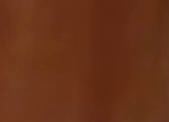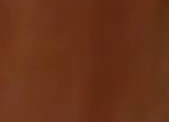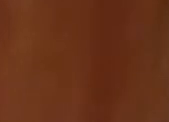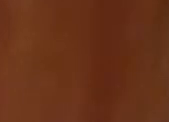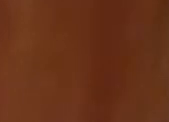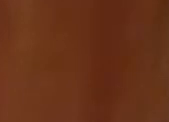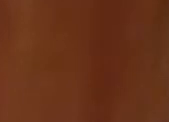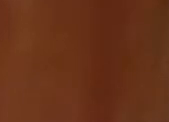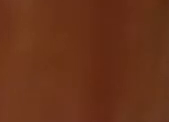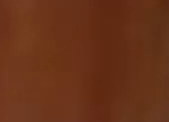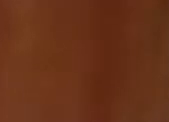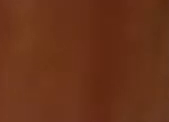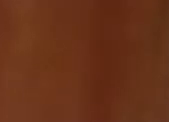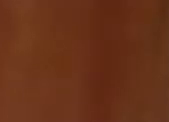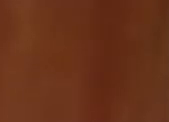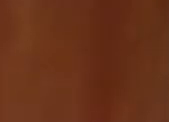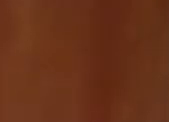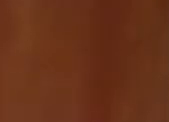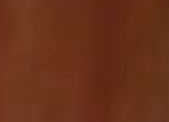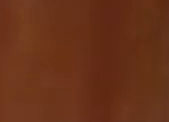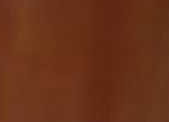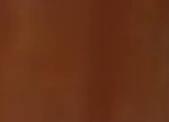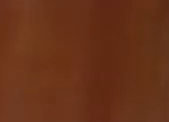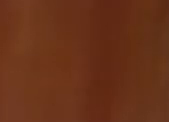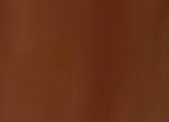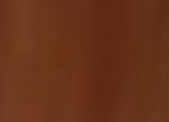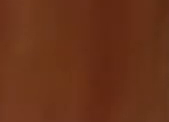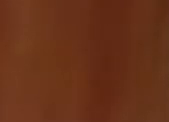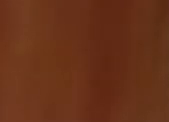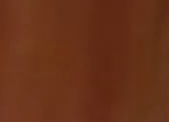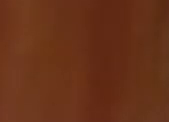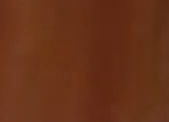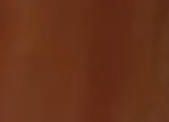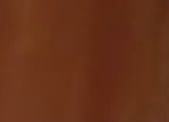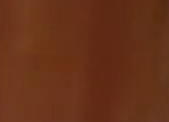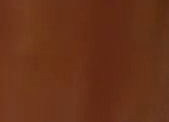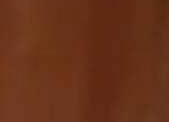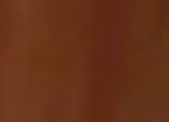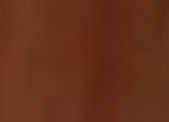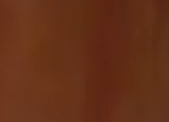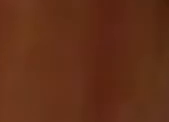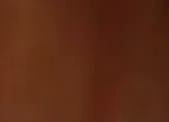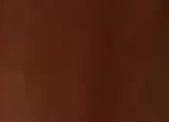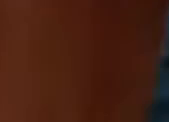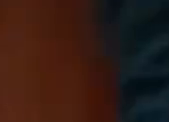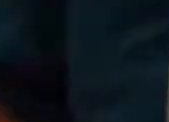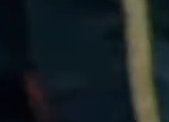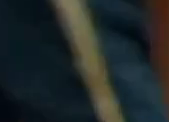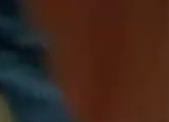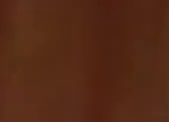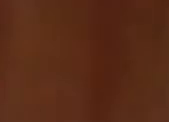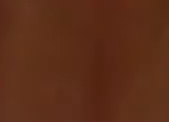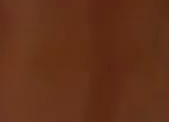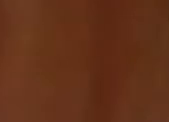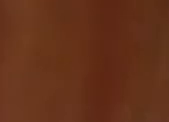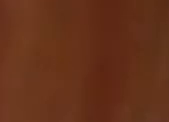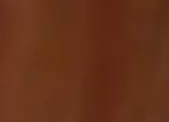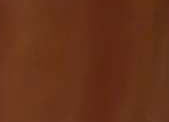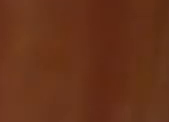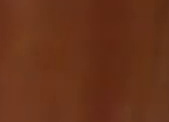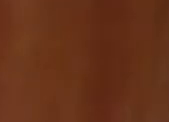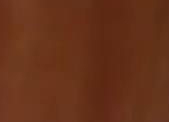man to sit in the August House. We also happen to have to share with him the same fund accounts